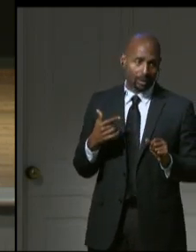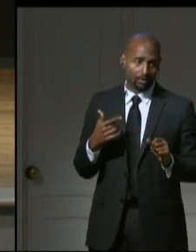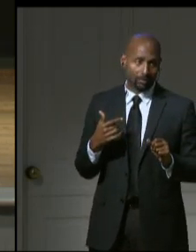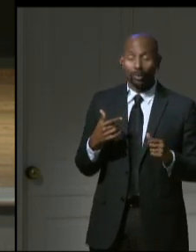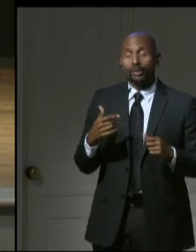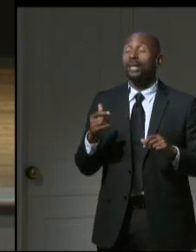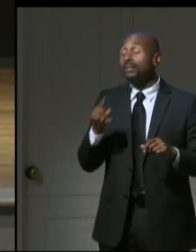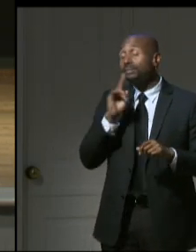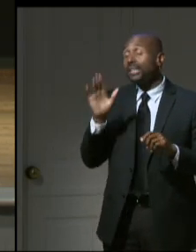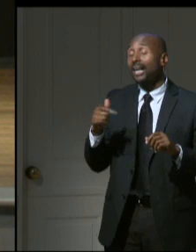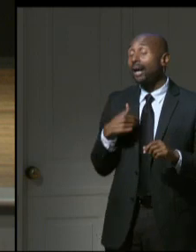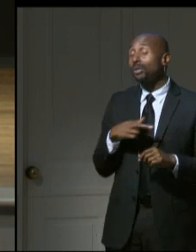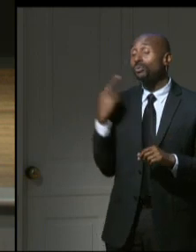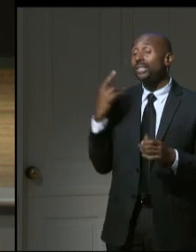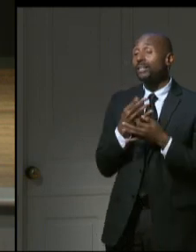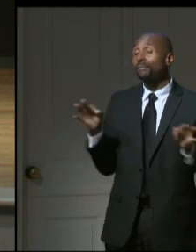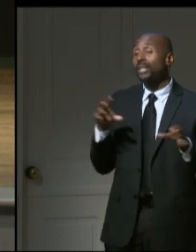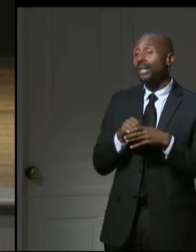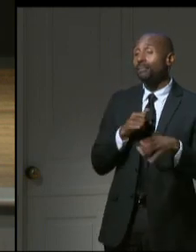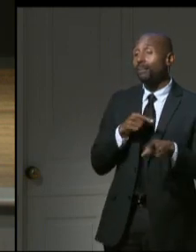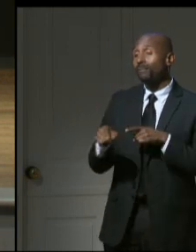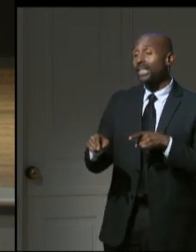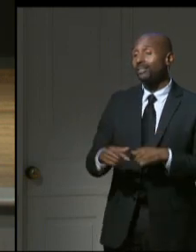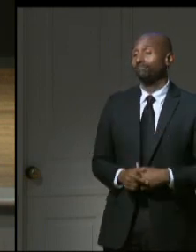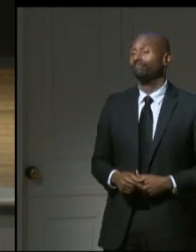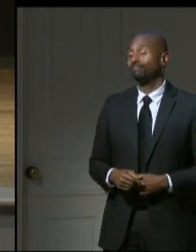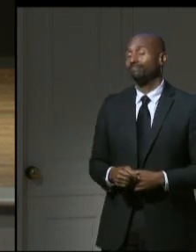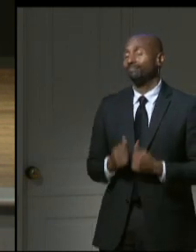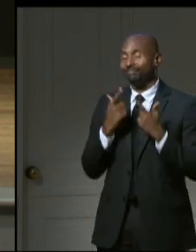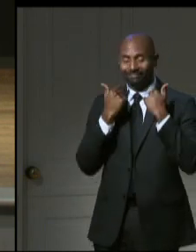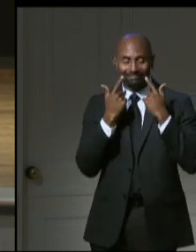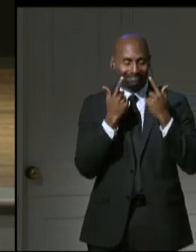in my profession. So.